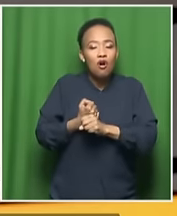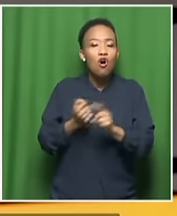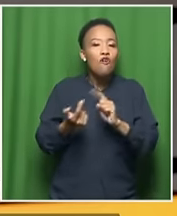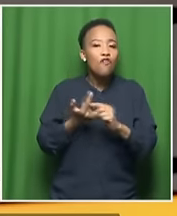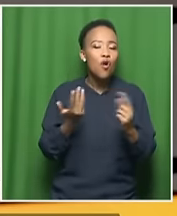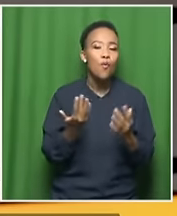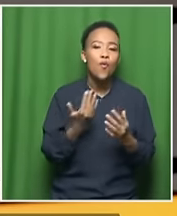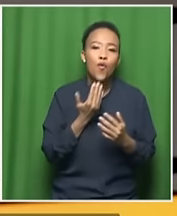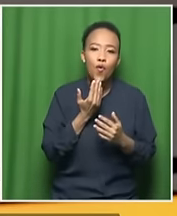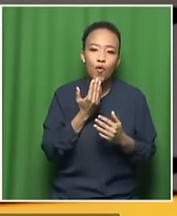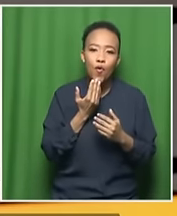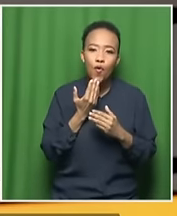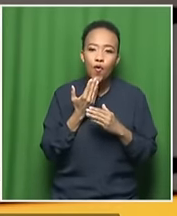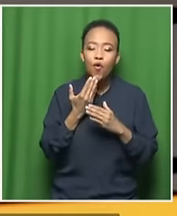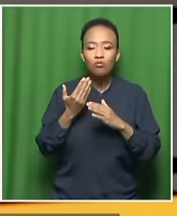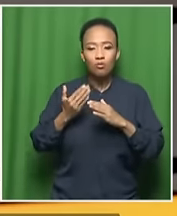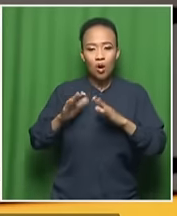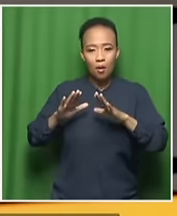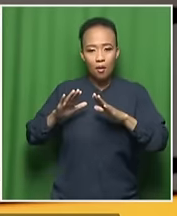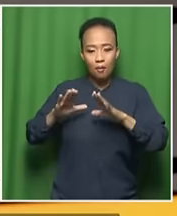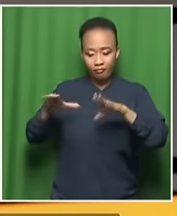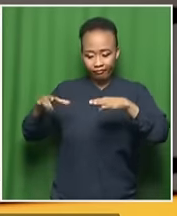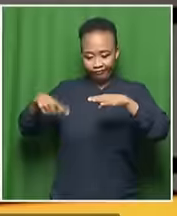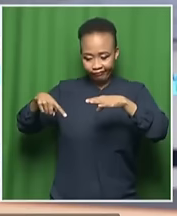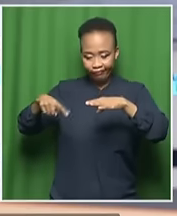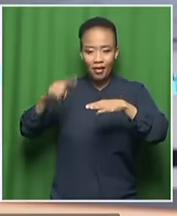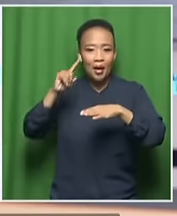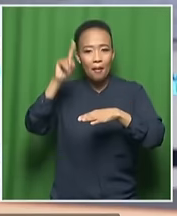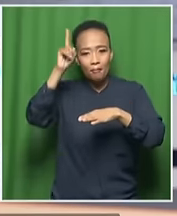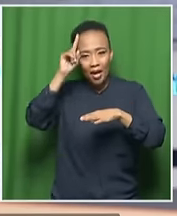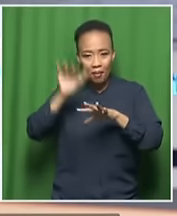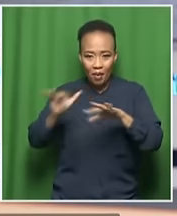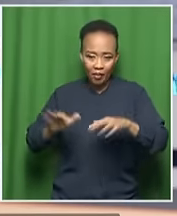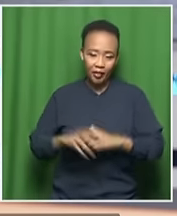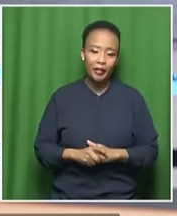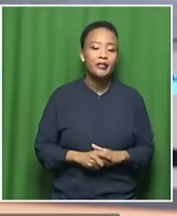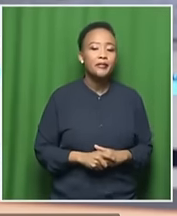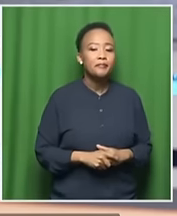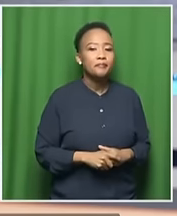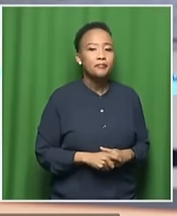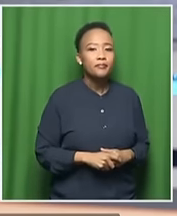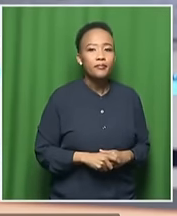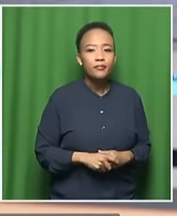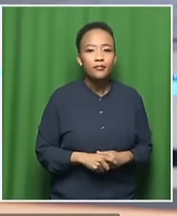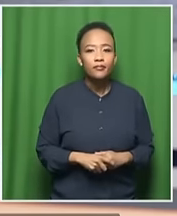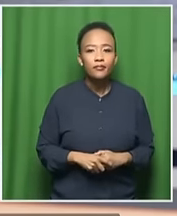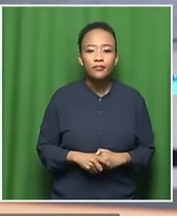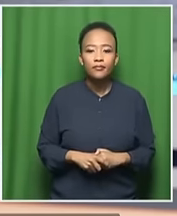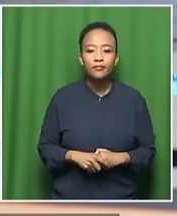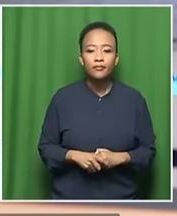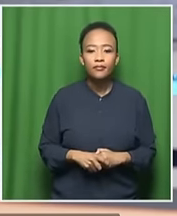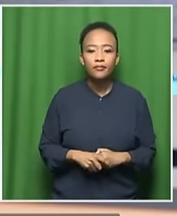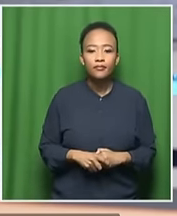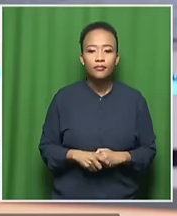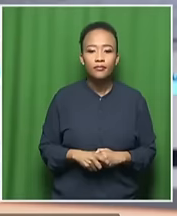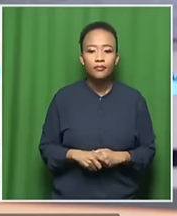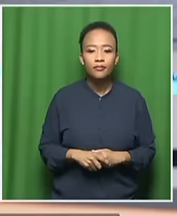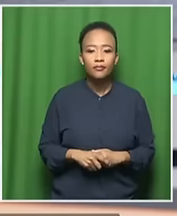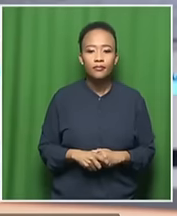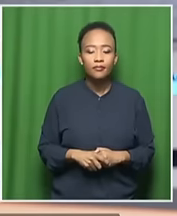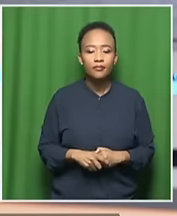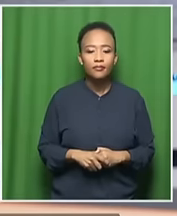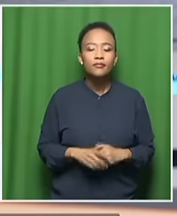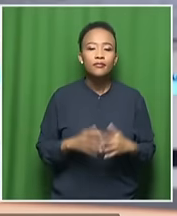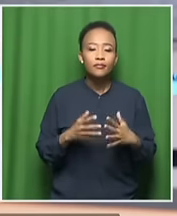black people in that pool. So it reminds me of the release of the